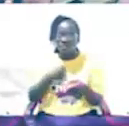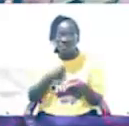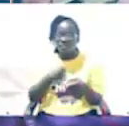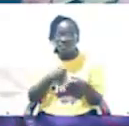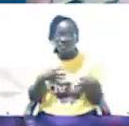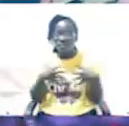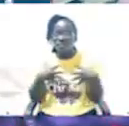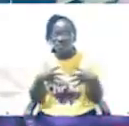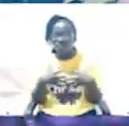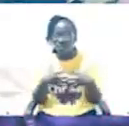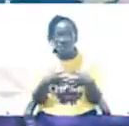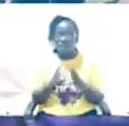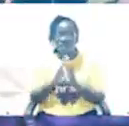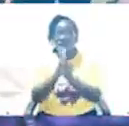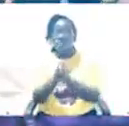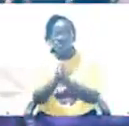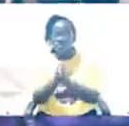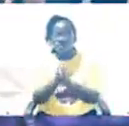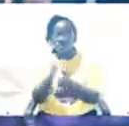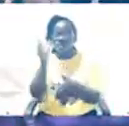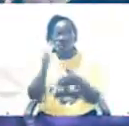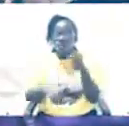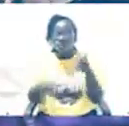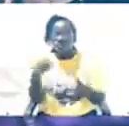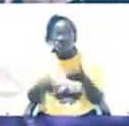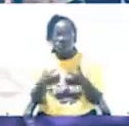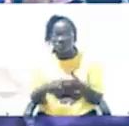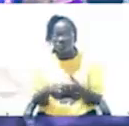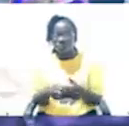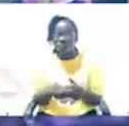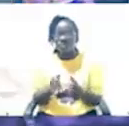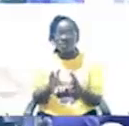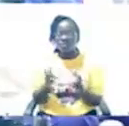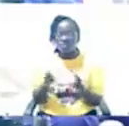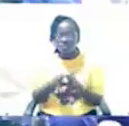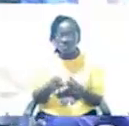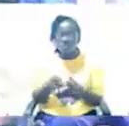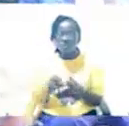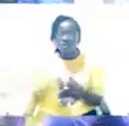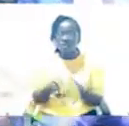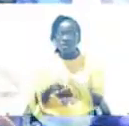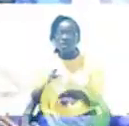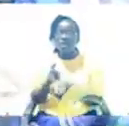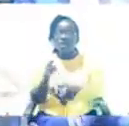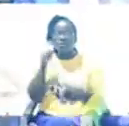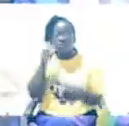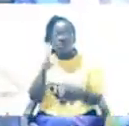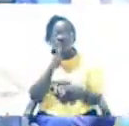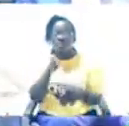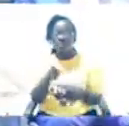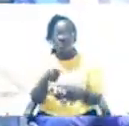Can I give you water? They said, no, we will not drink water until we have said why we have come.